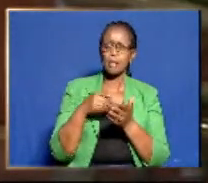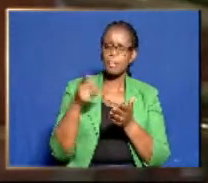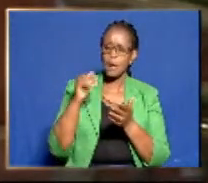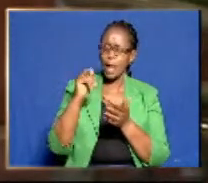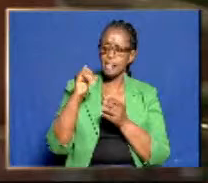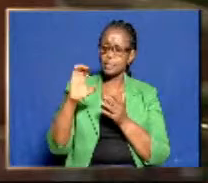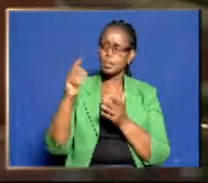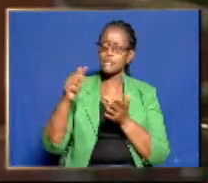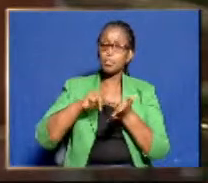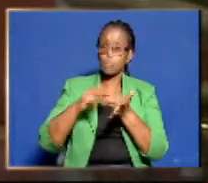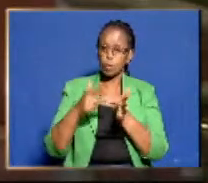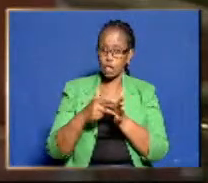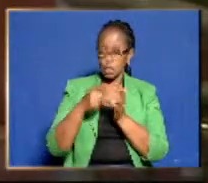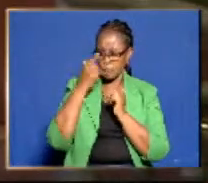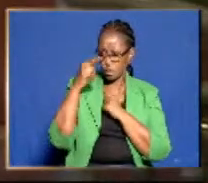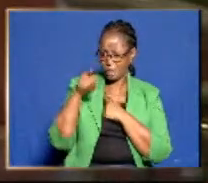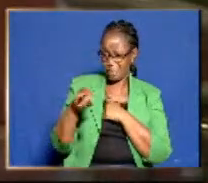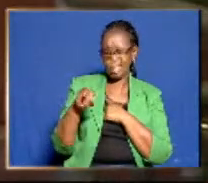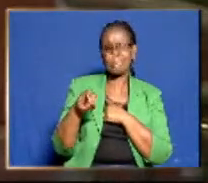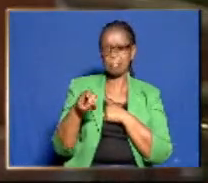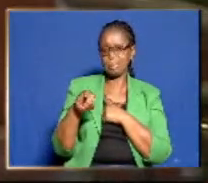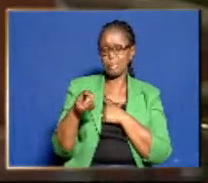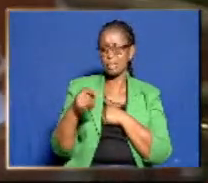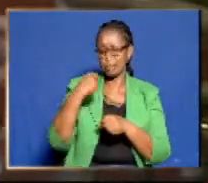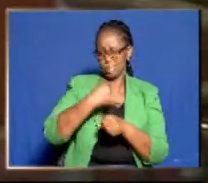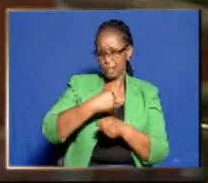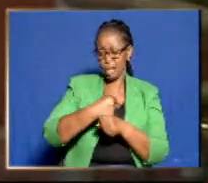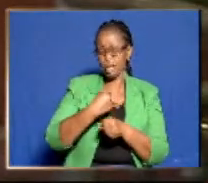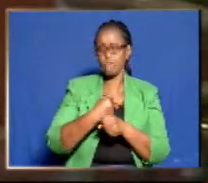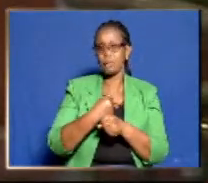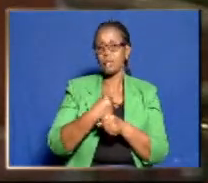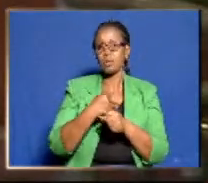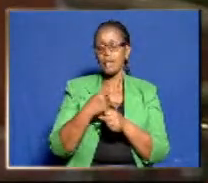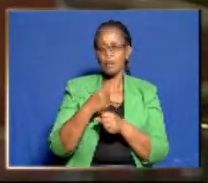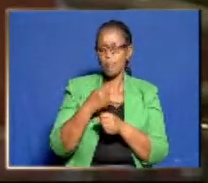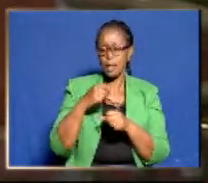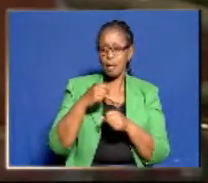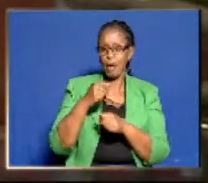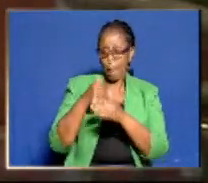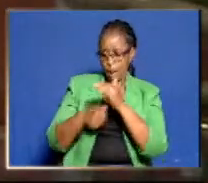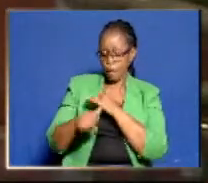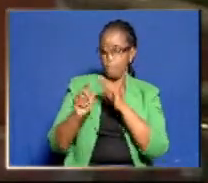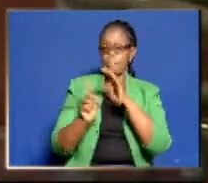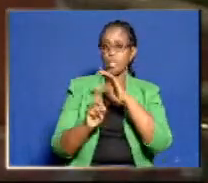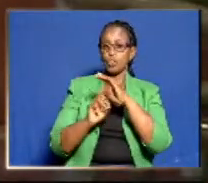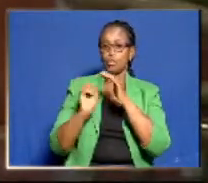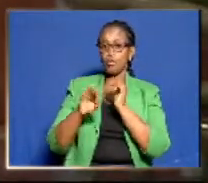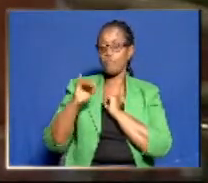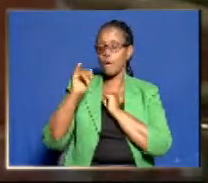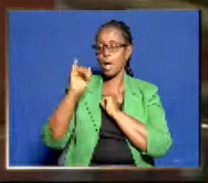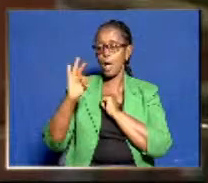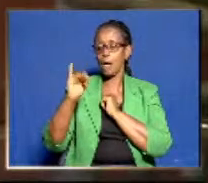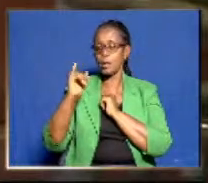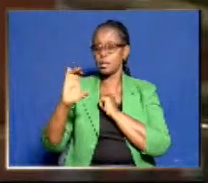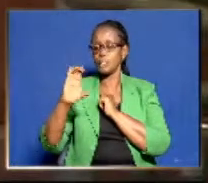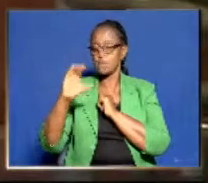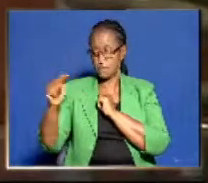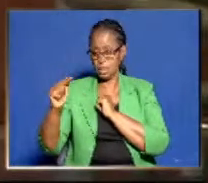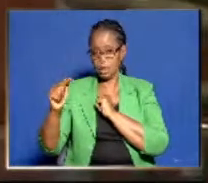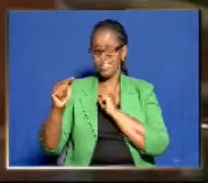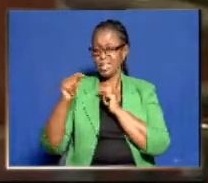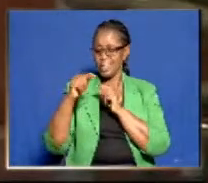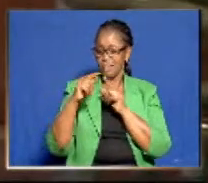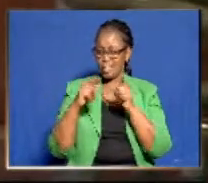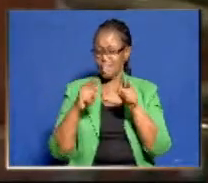projects, because this is being done at the Ministry of ICT, and they are saying that this causes challenges, and this